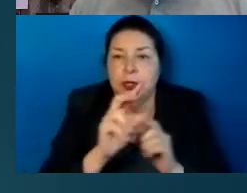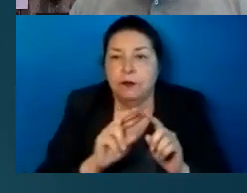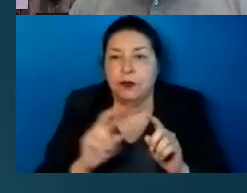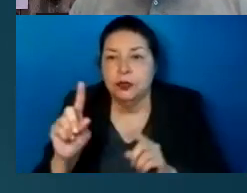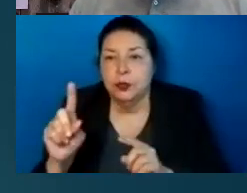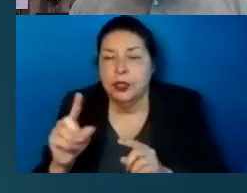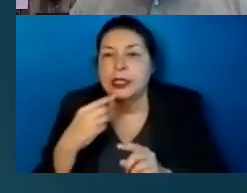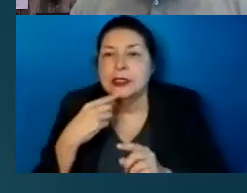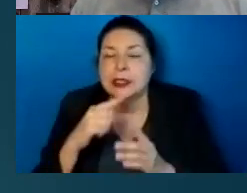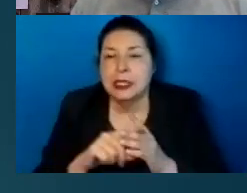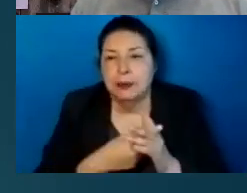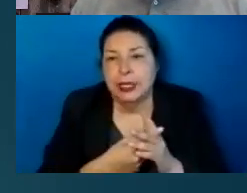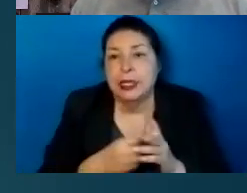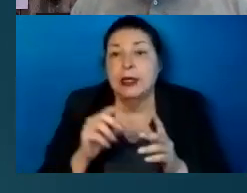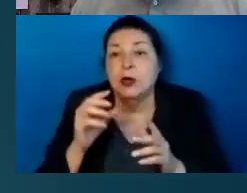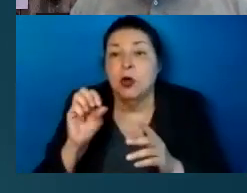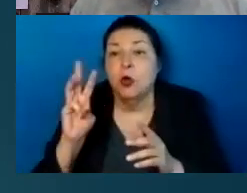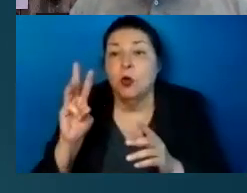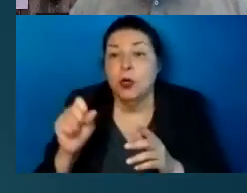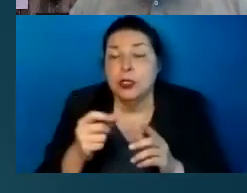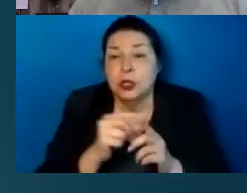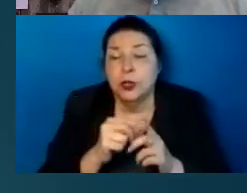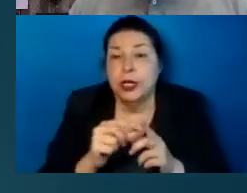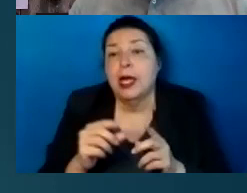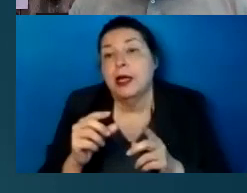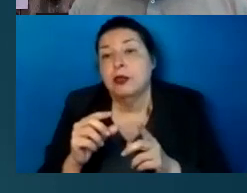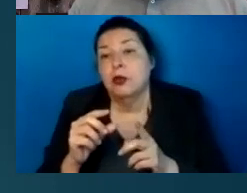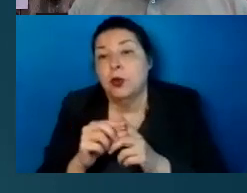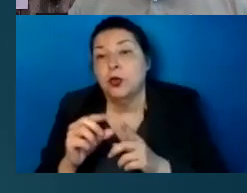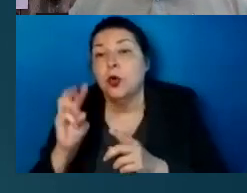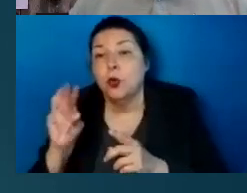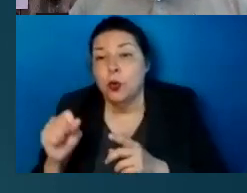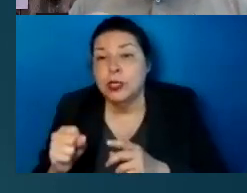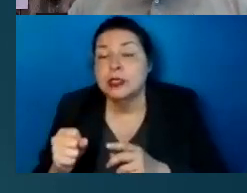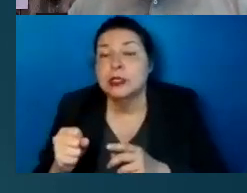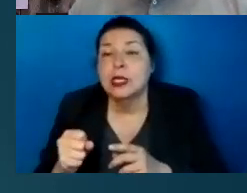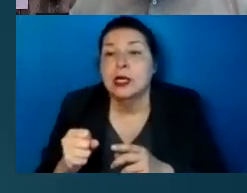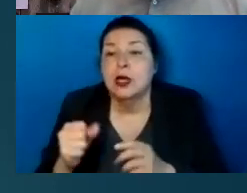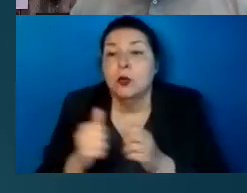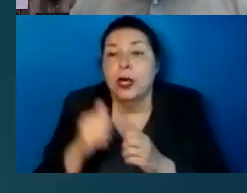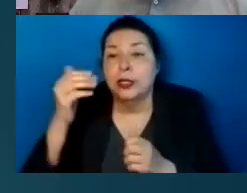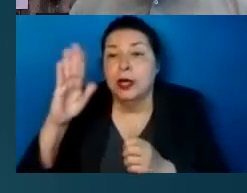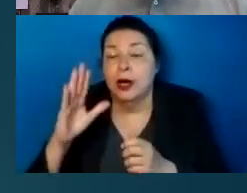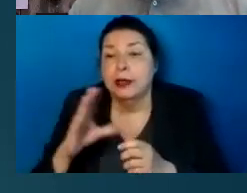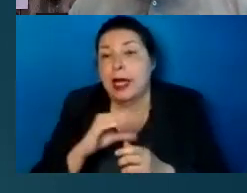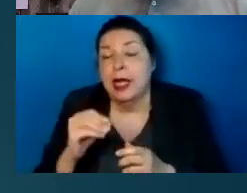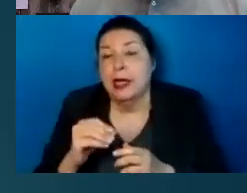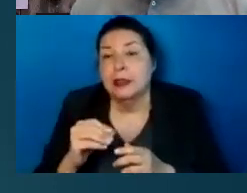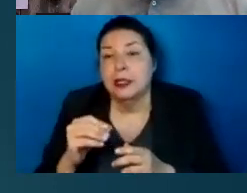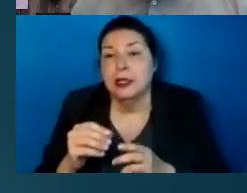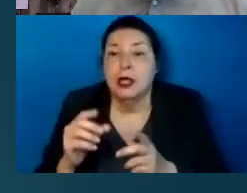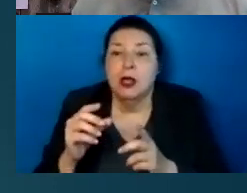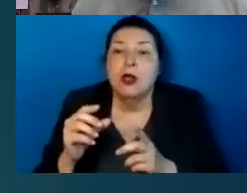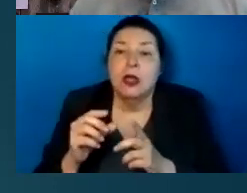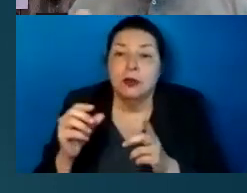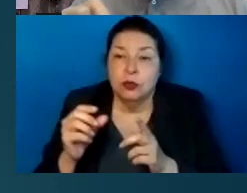beginning was the Word, and the Word was with God, and the Word was God. And I have a video that I'd like to show you in just a